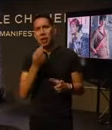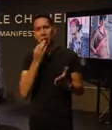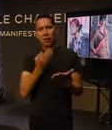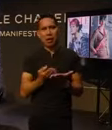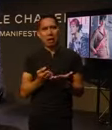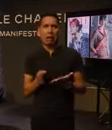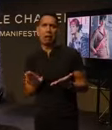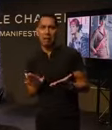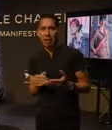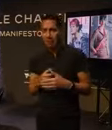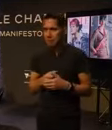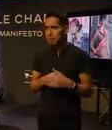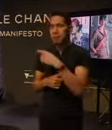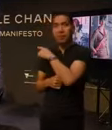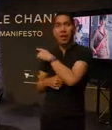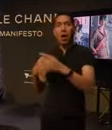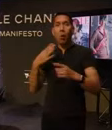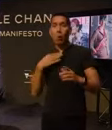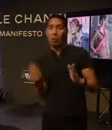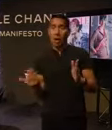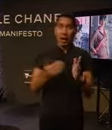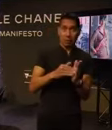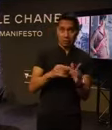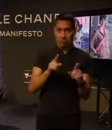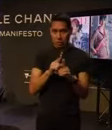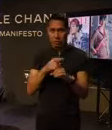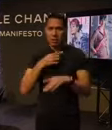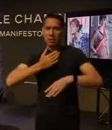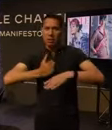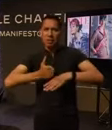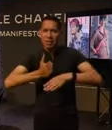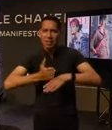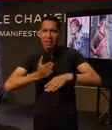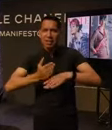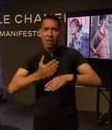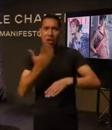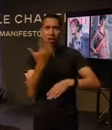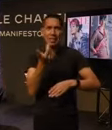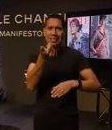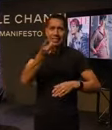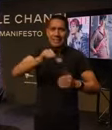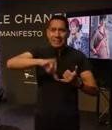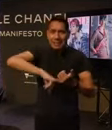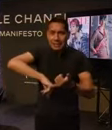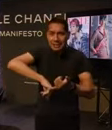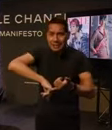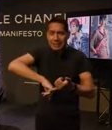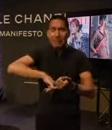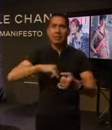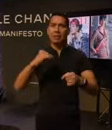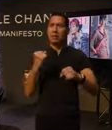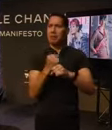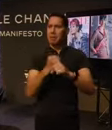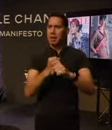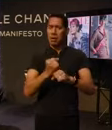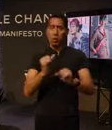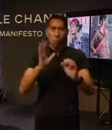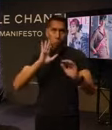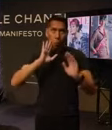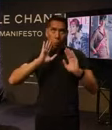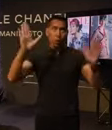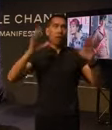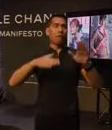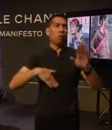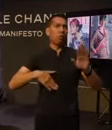I think I'd also like to add that working in the 60s and producing these incredible suits, which